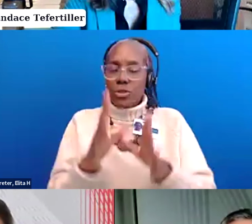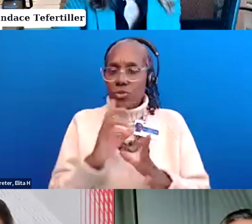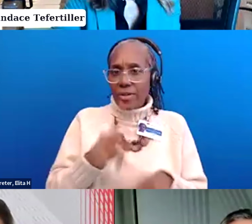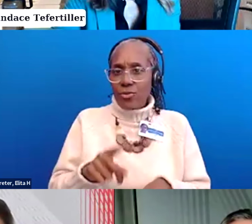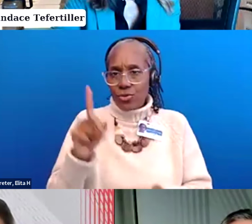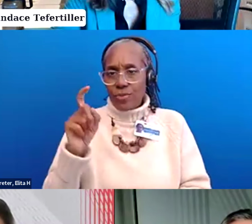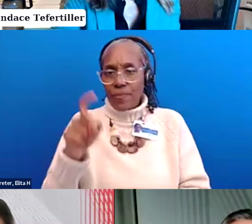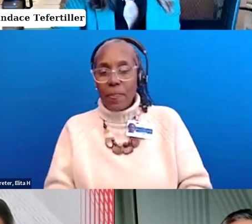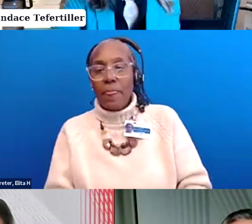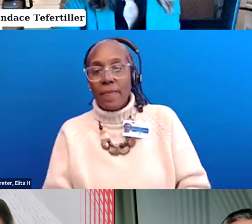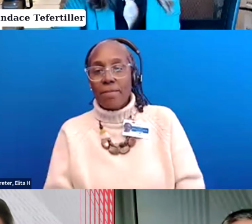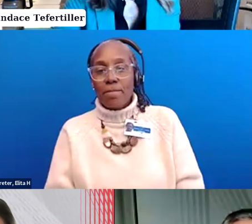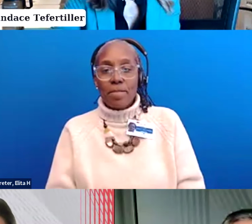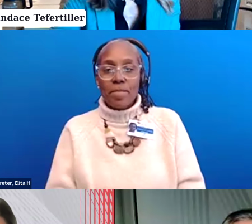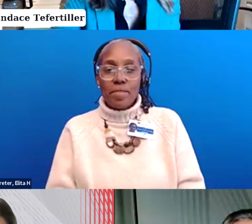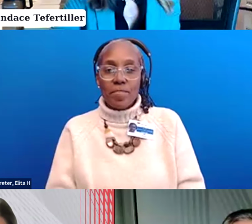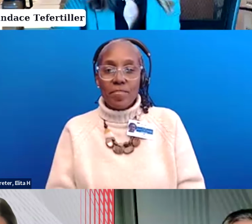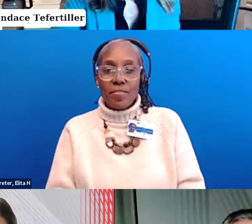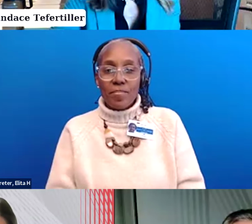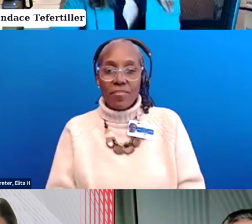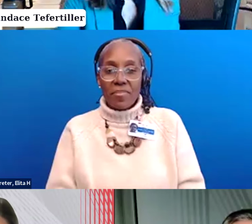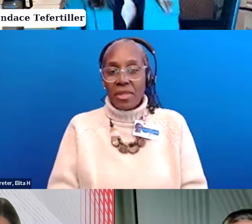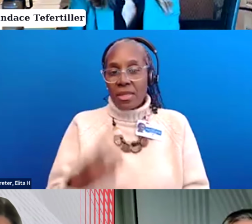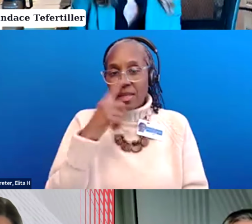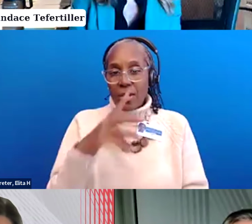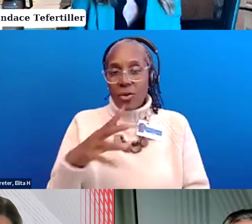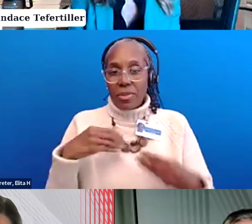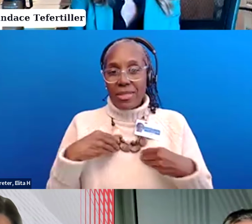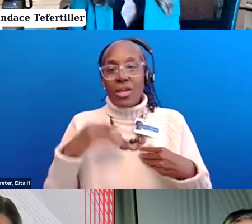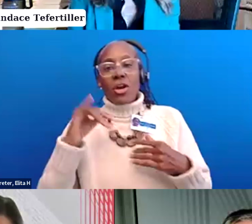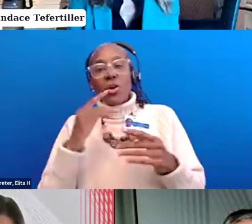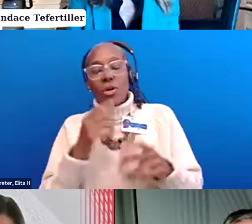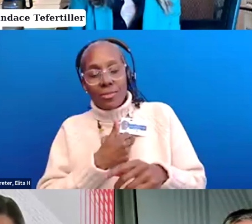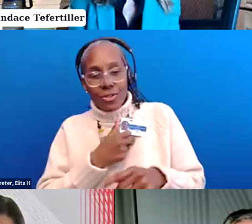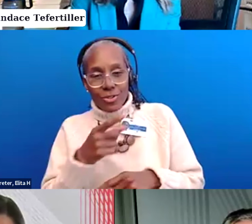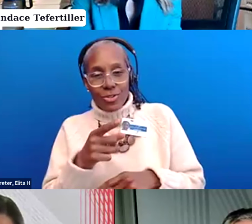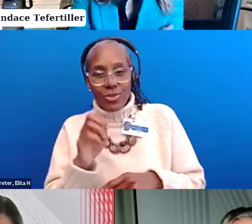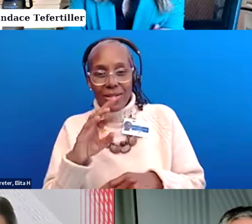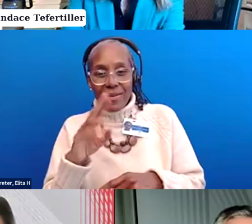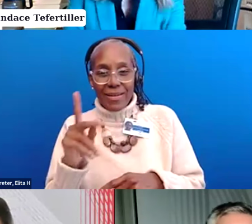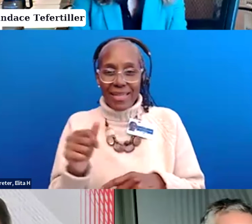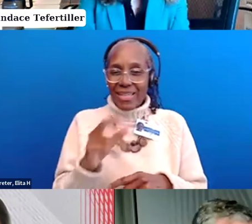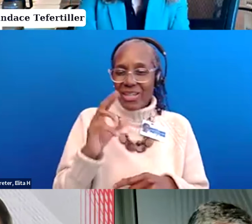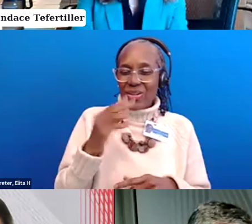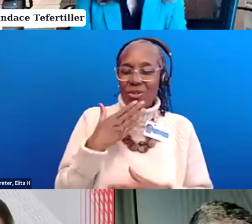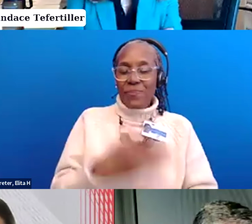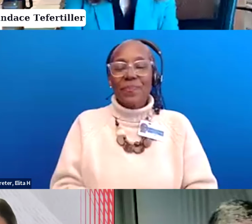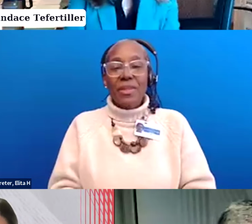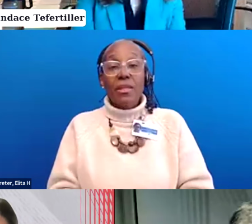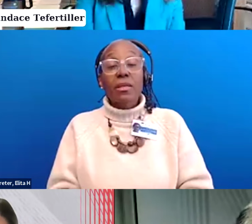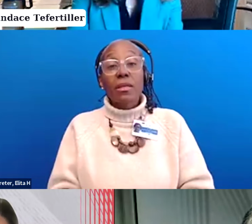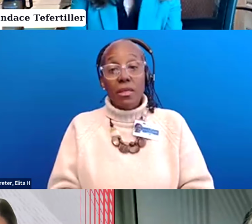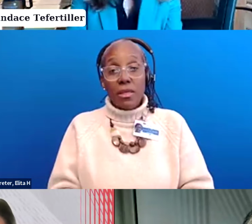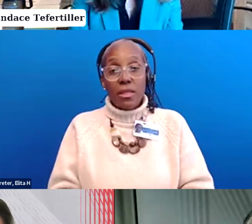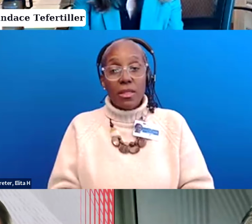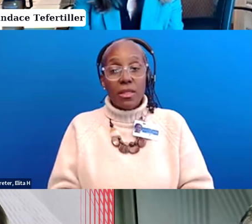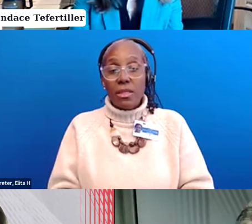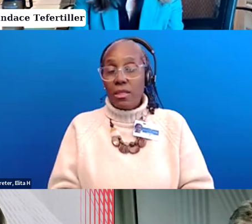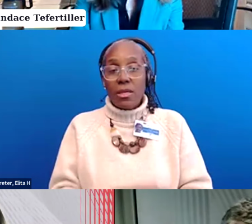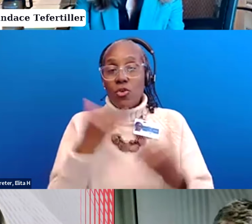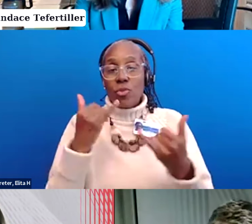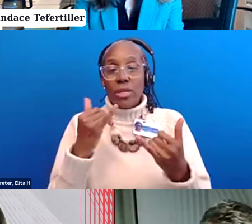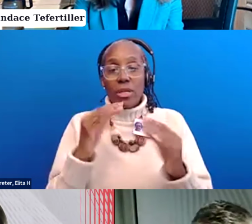that question? I'll hop in and I'll take that one if that's Oh, I'm okay. sorry. That was to you, Erika. That's good. So right